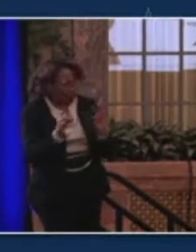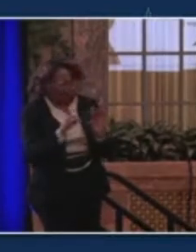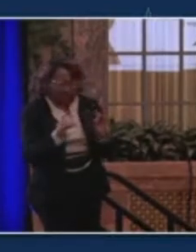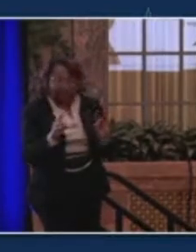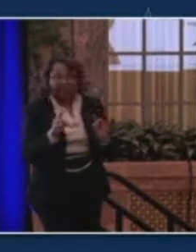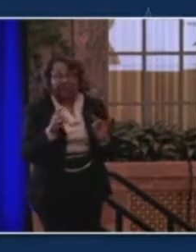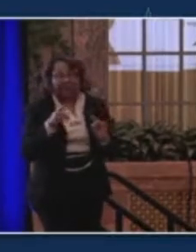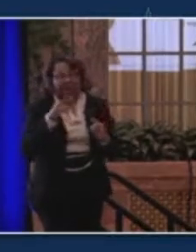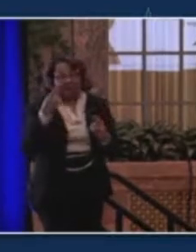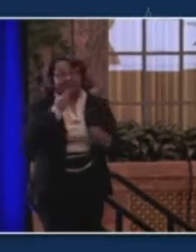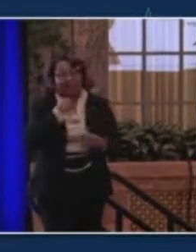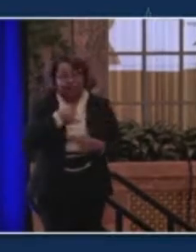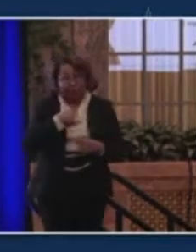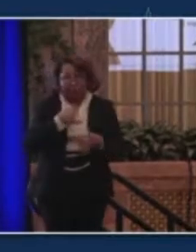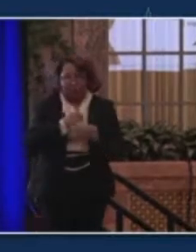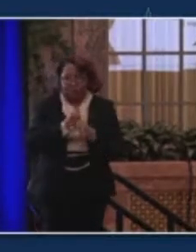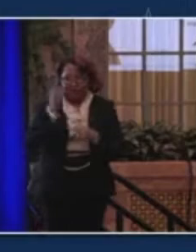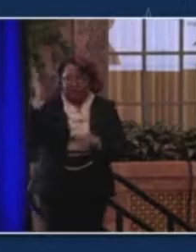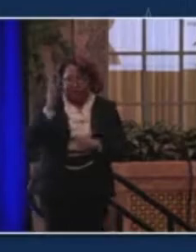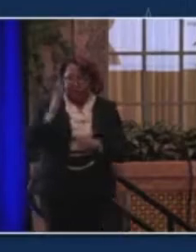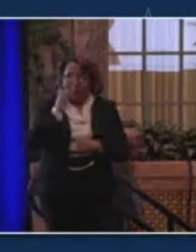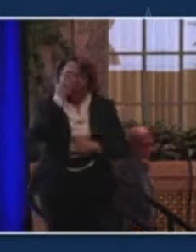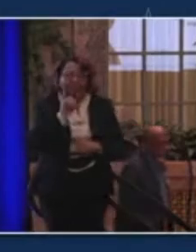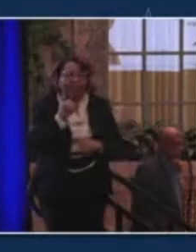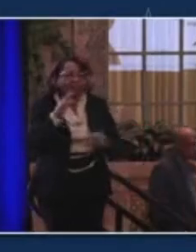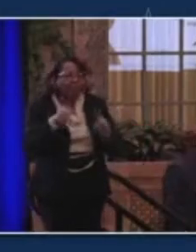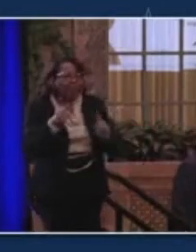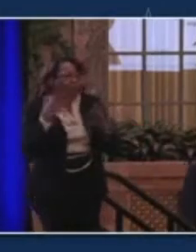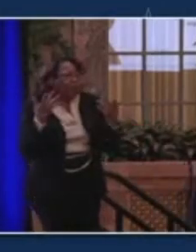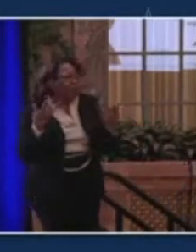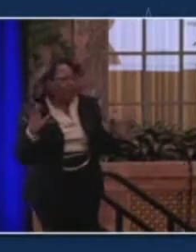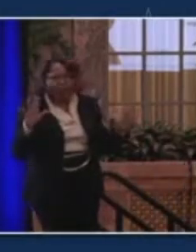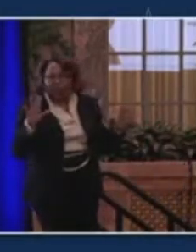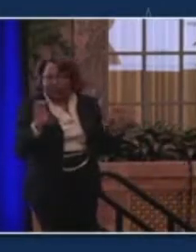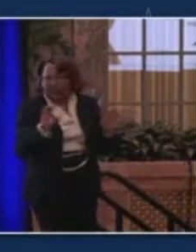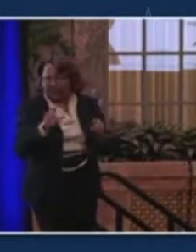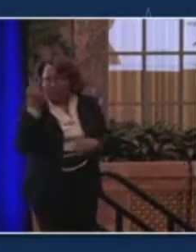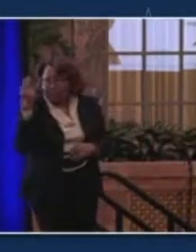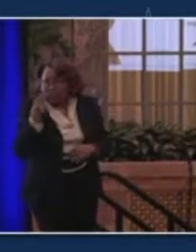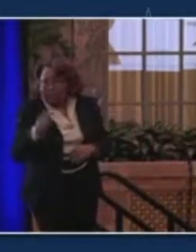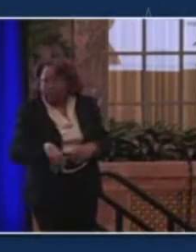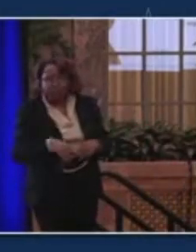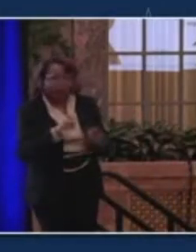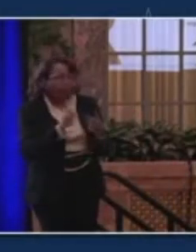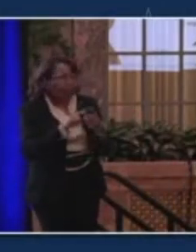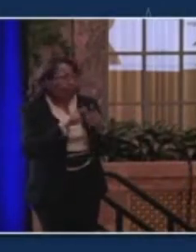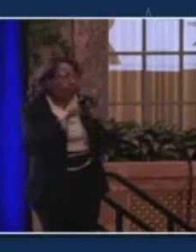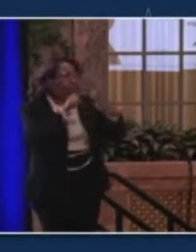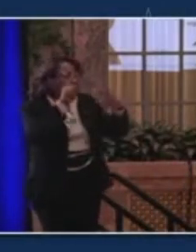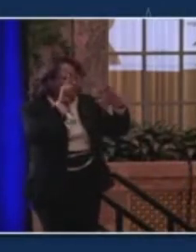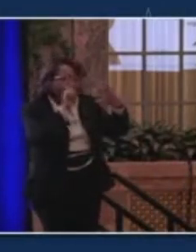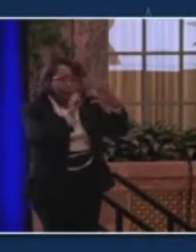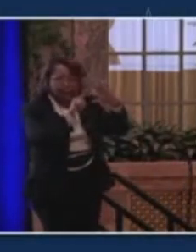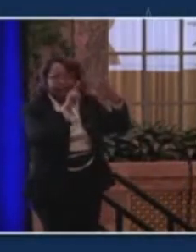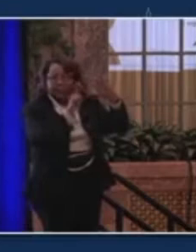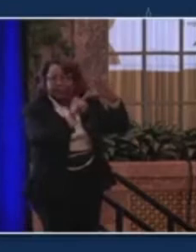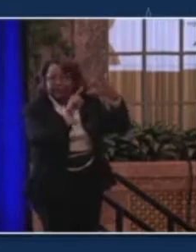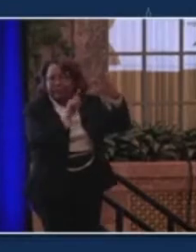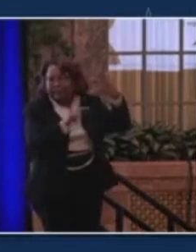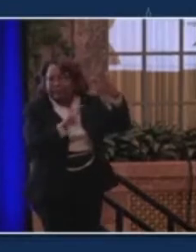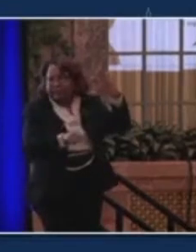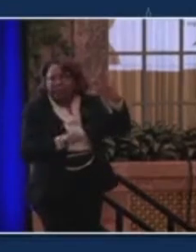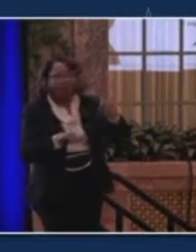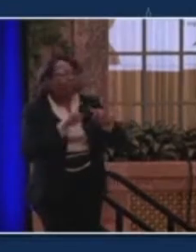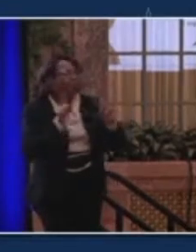make, because the people have already done the history and they've done everything else. But I have to